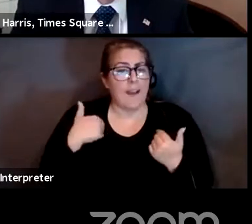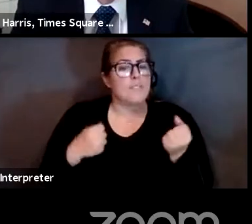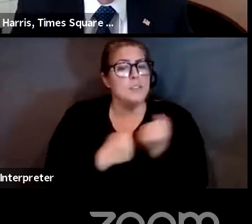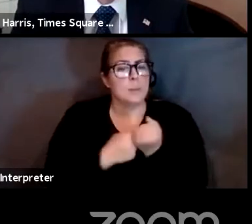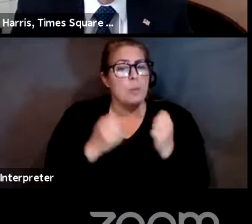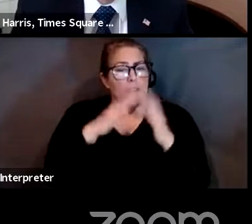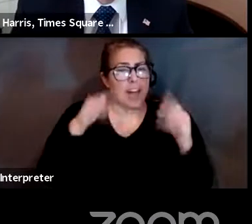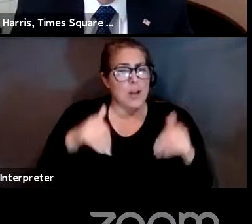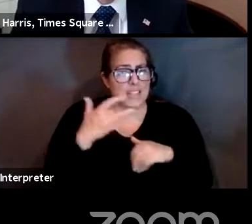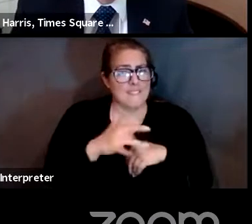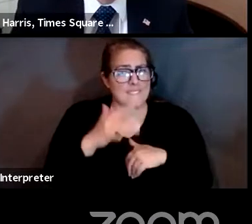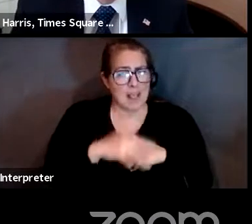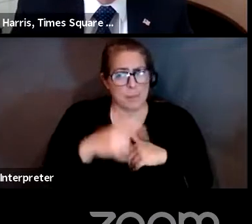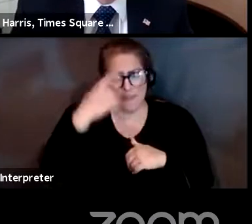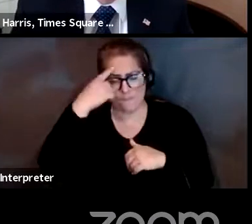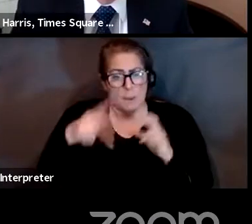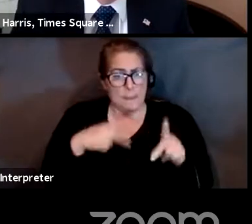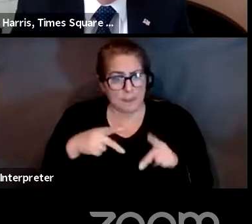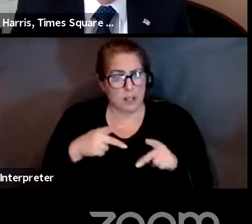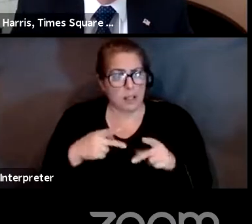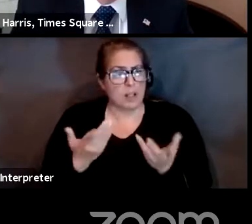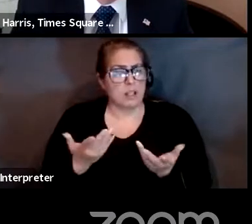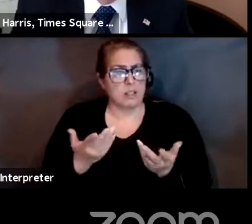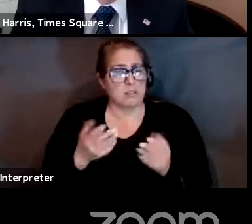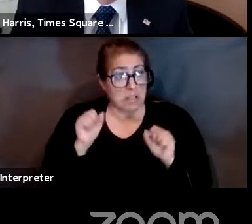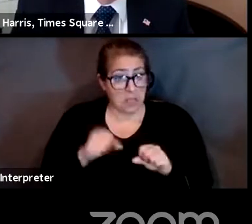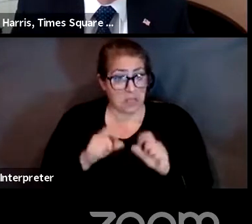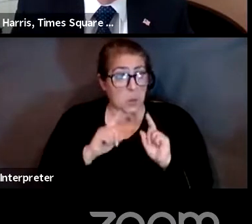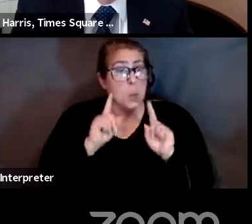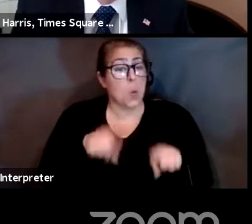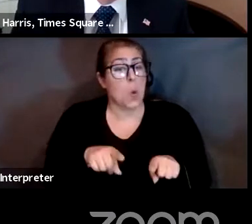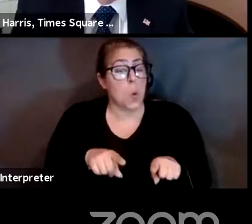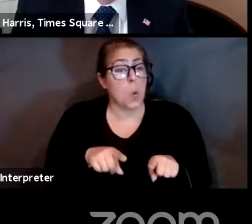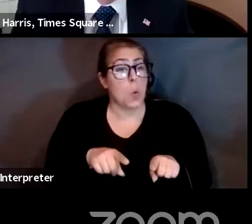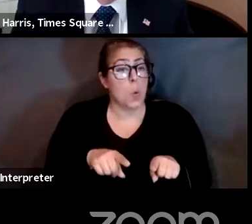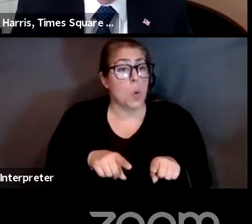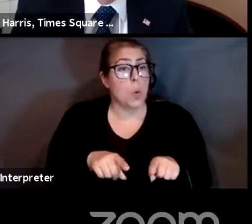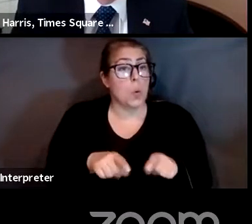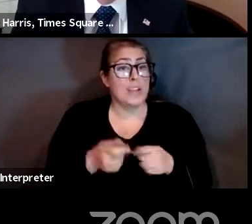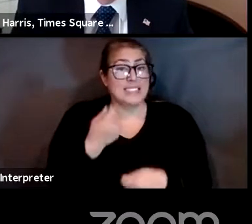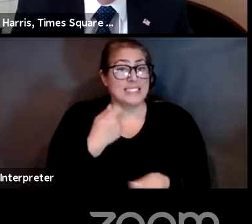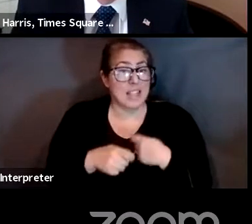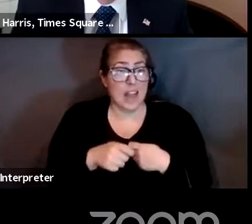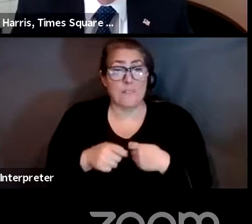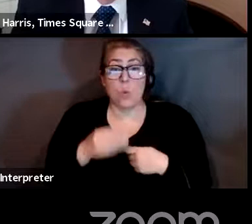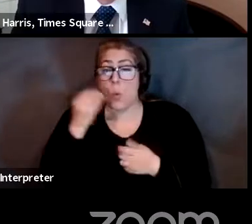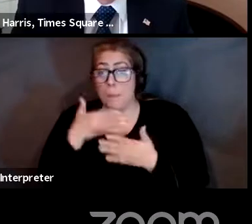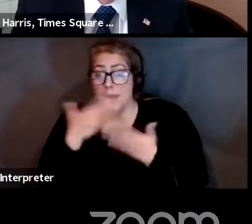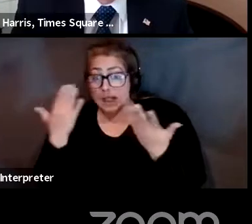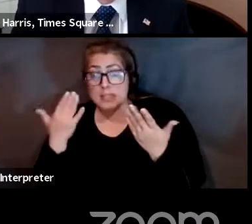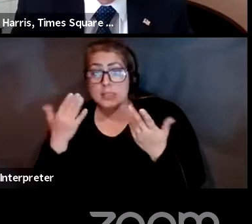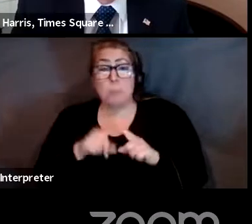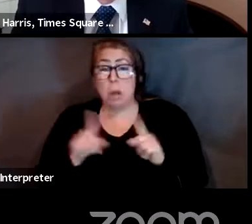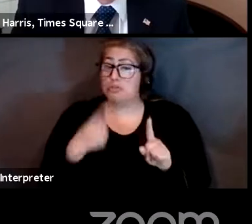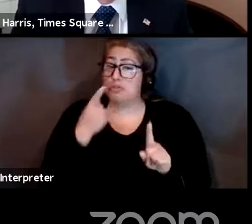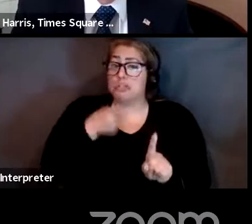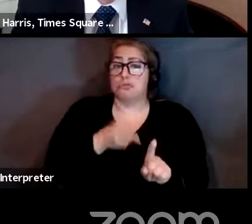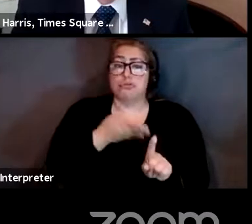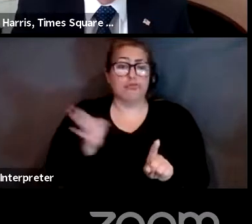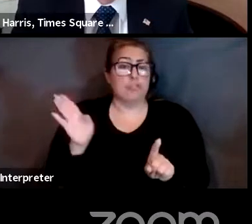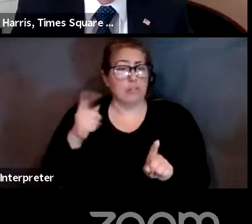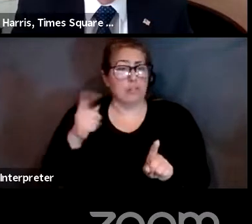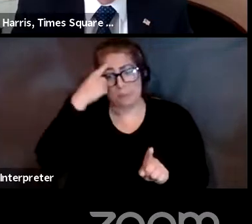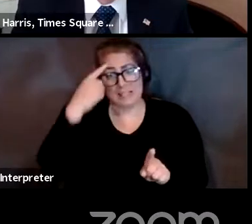available for people to move into somewhere other than from the street or the shelter? Can someone speak about that?